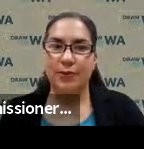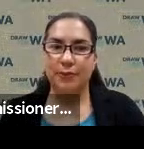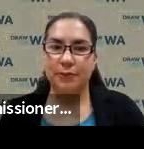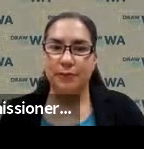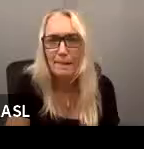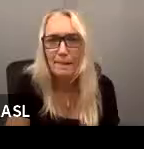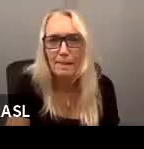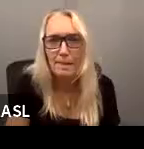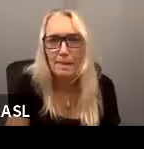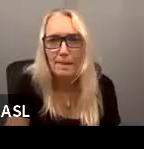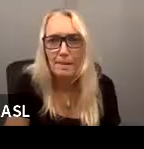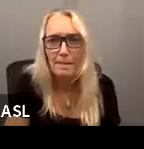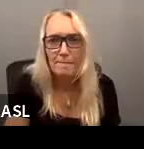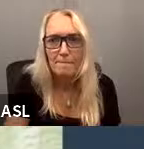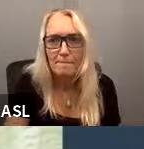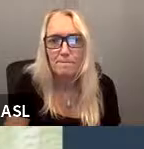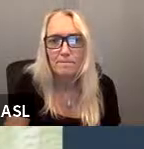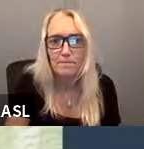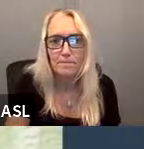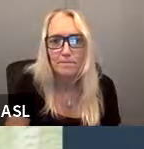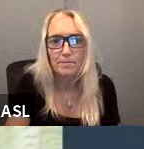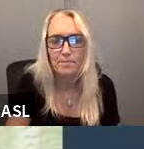Thank you.